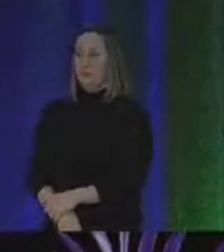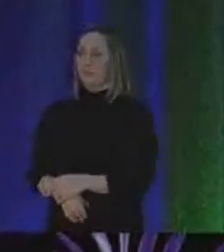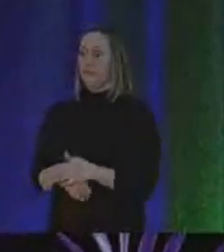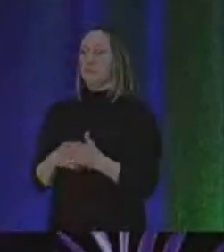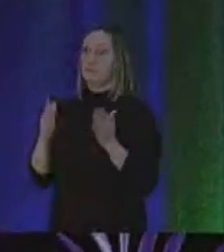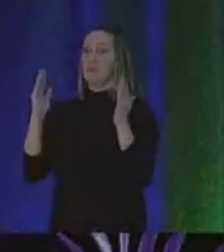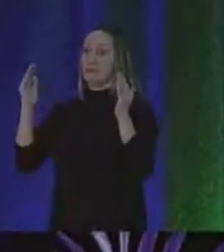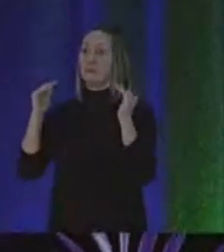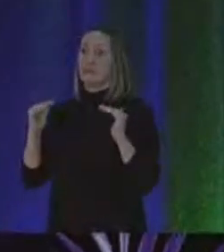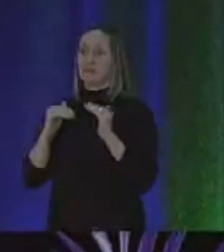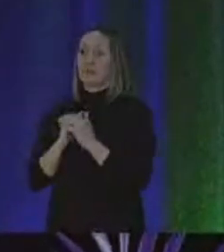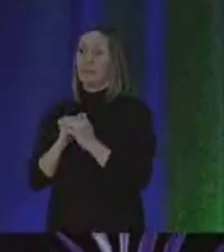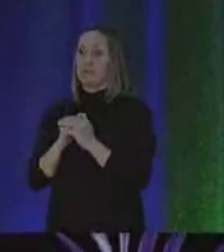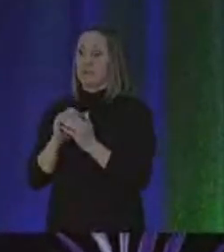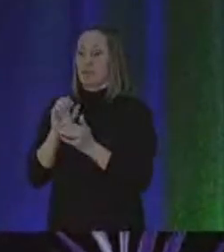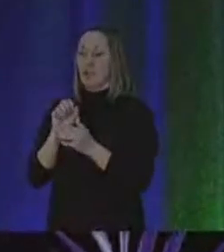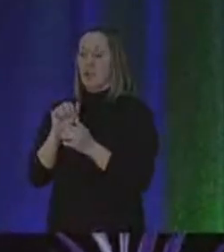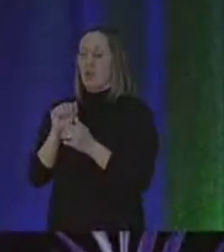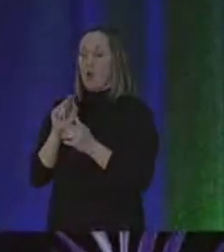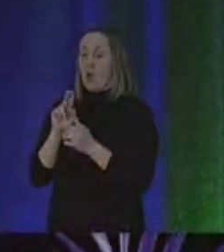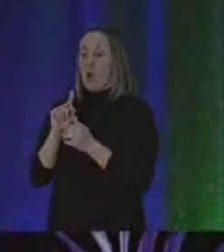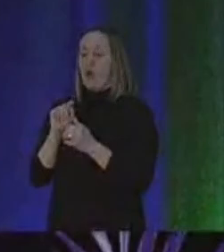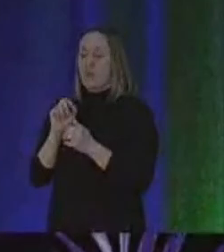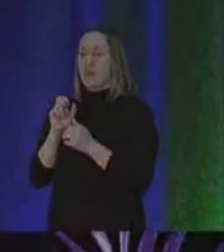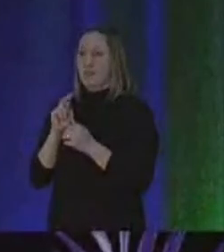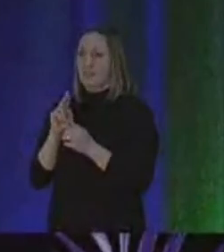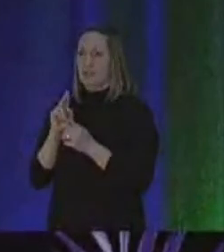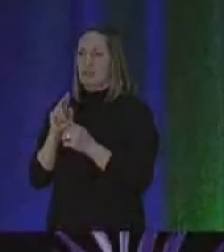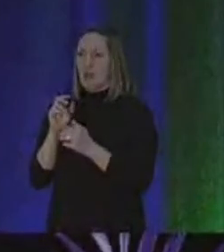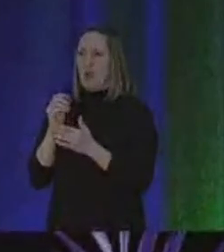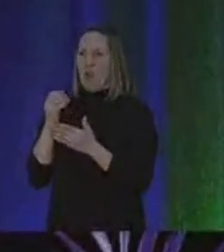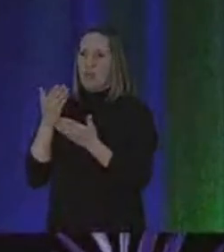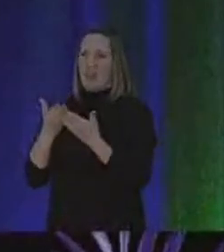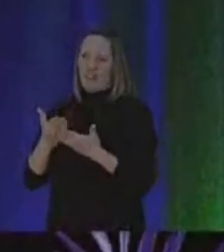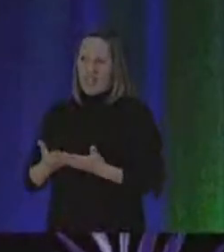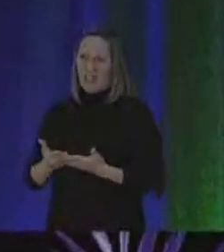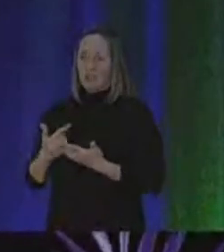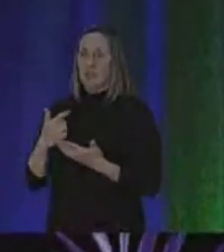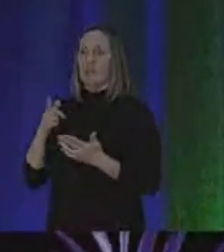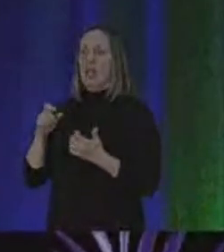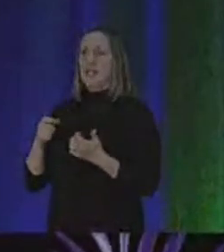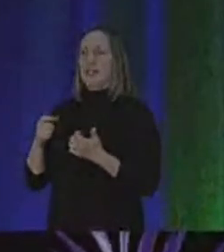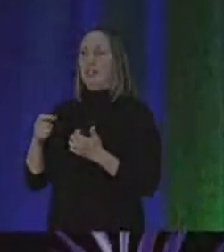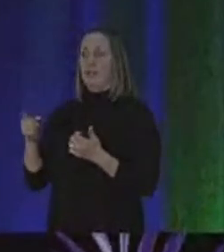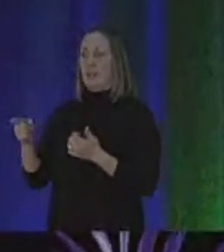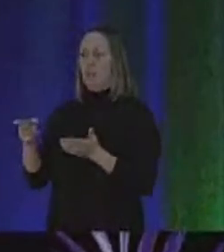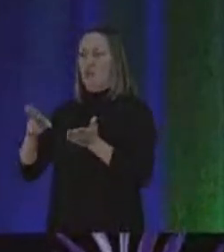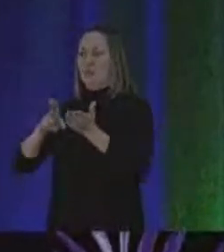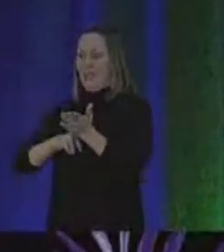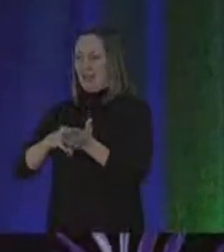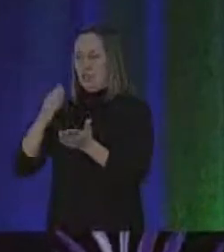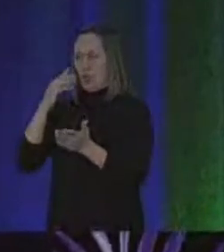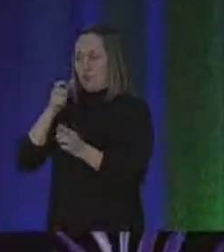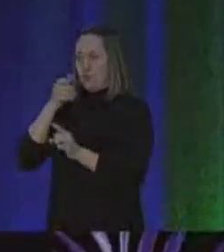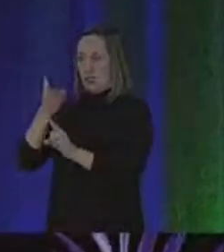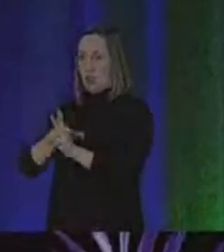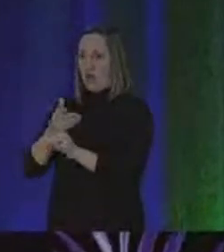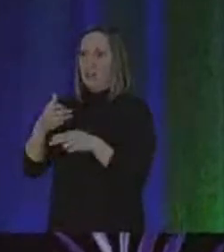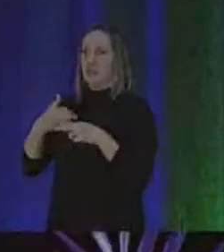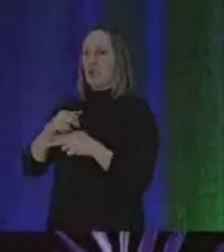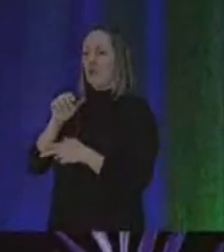Next up, we have authentication. I need my users to sign into my application. I need to know who they are. And there's a service called Amazon